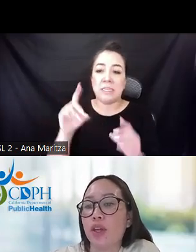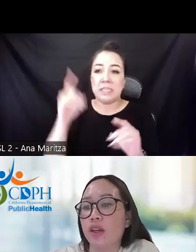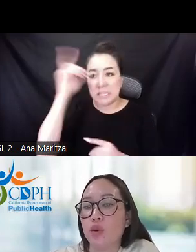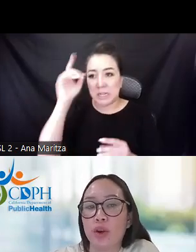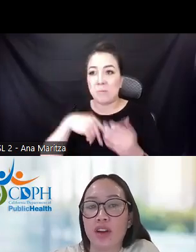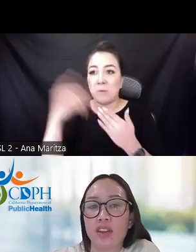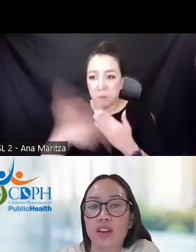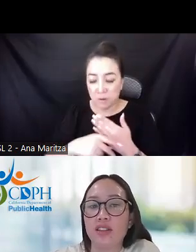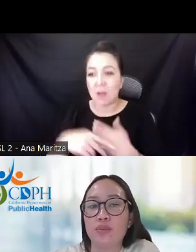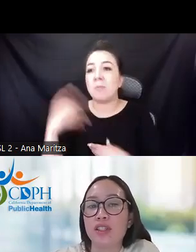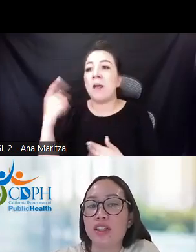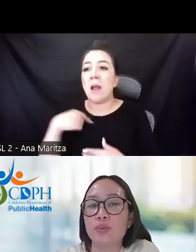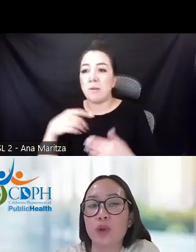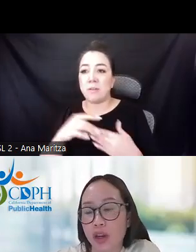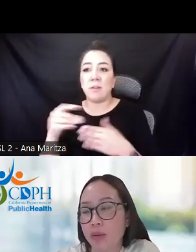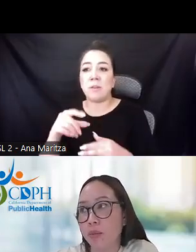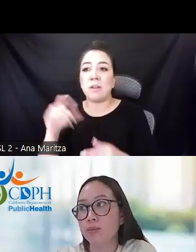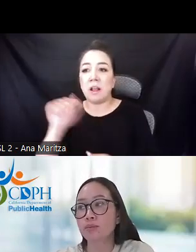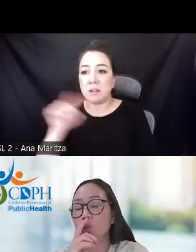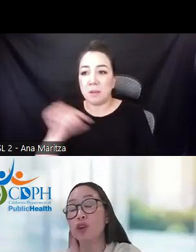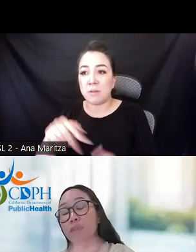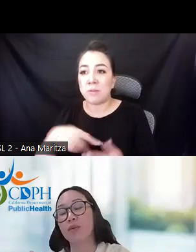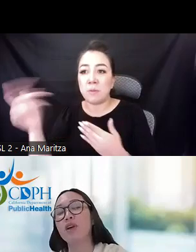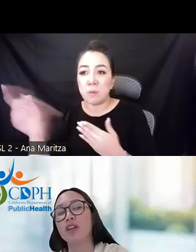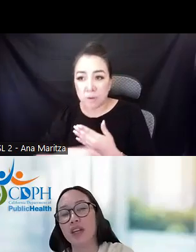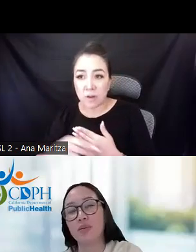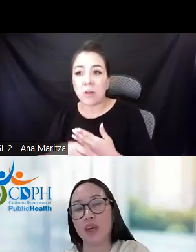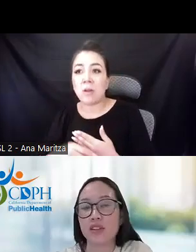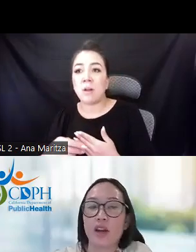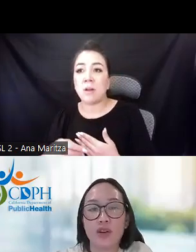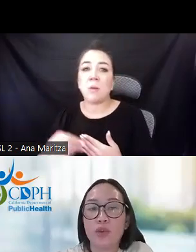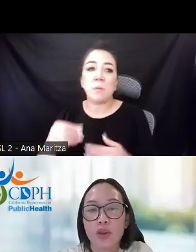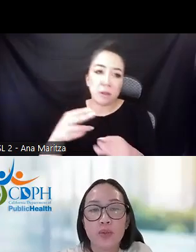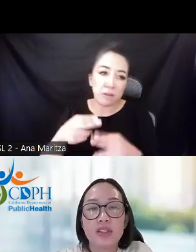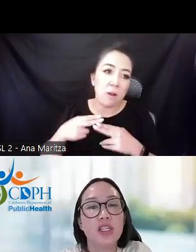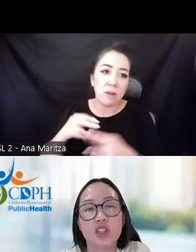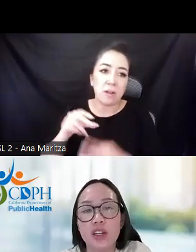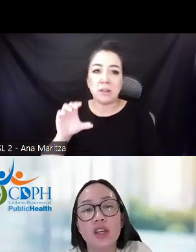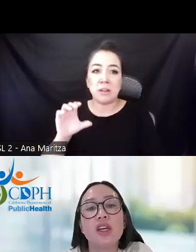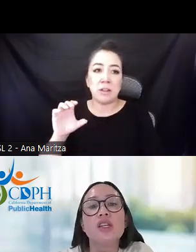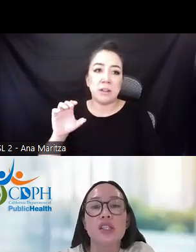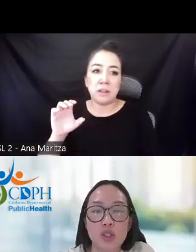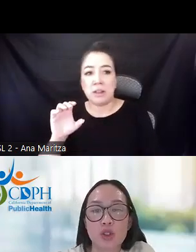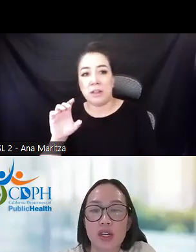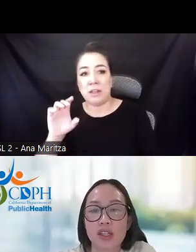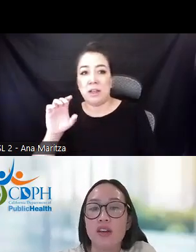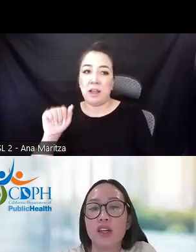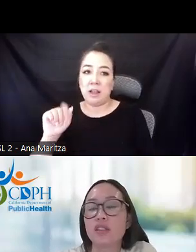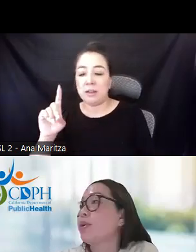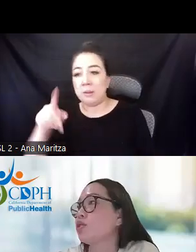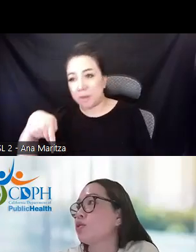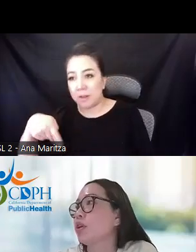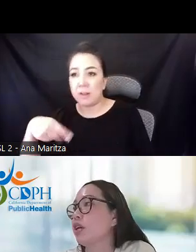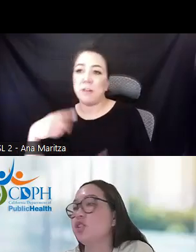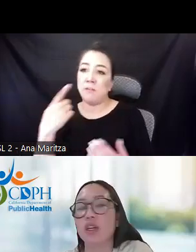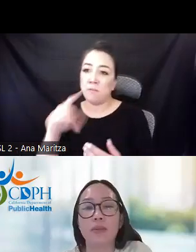be outlining the work that the Alzheimer's Disease Program, or you may hear me call it ADP as the acronym throughout the presentation, does to address and advance